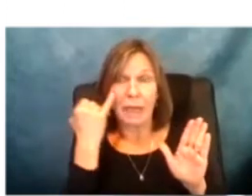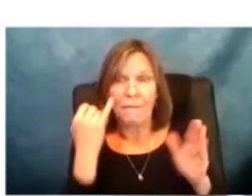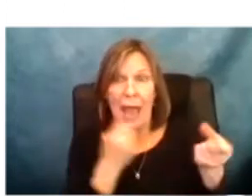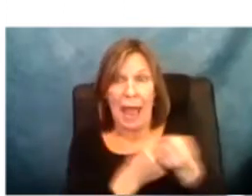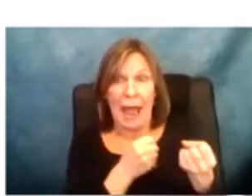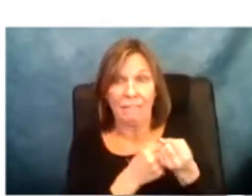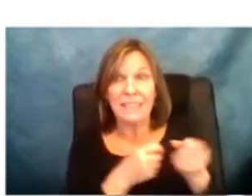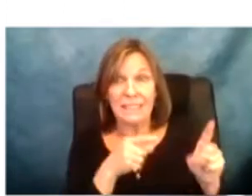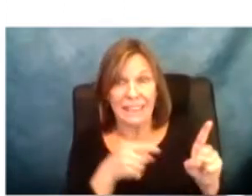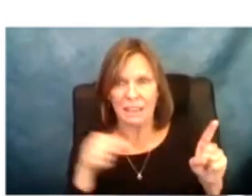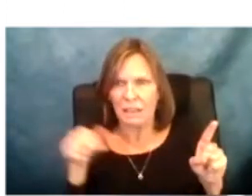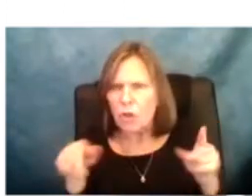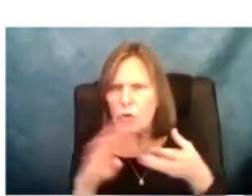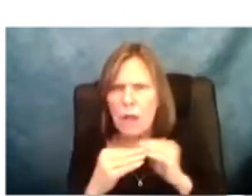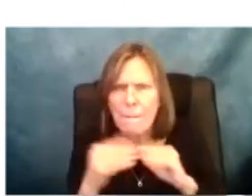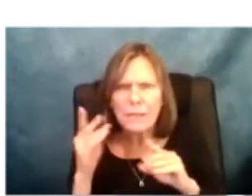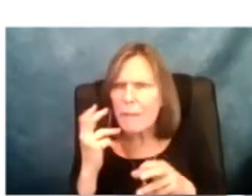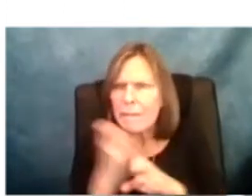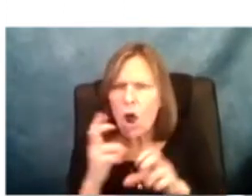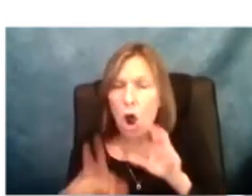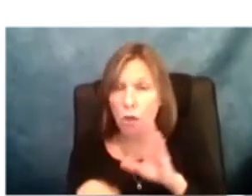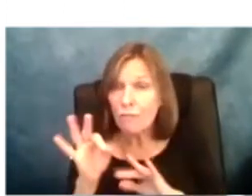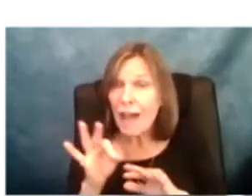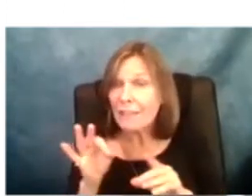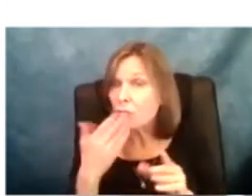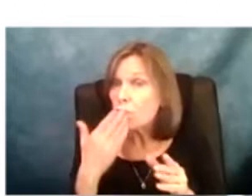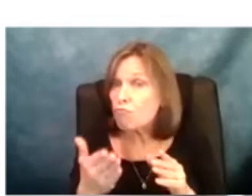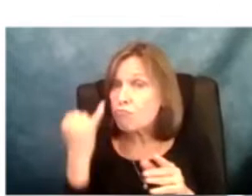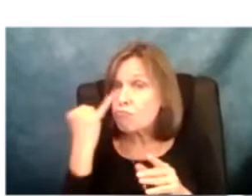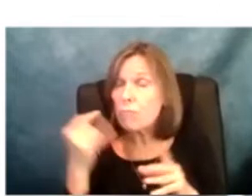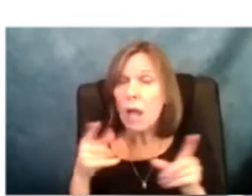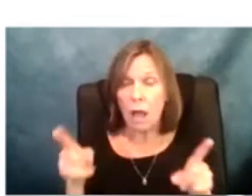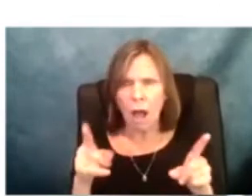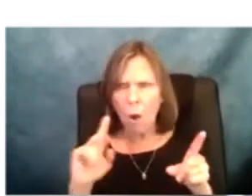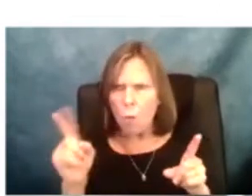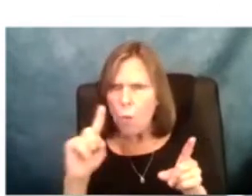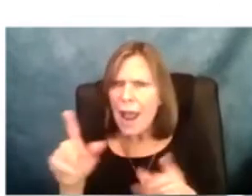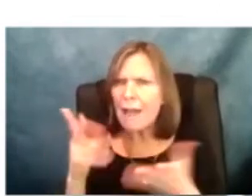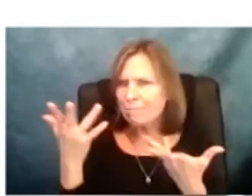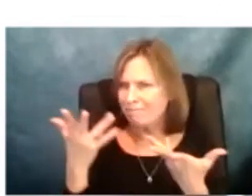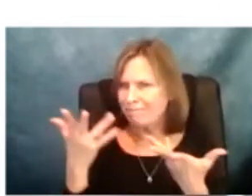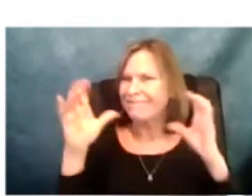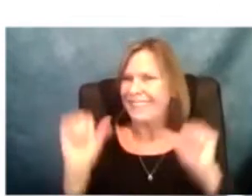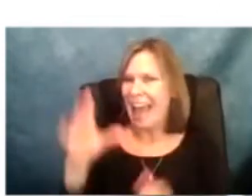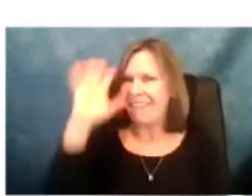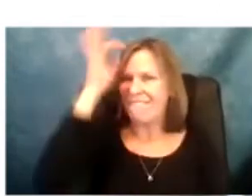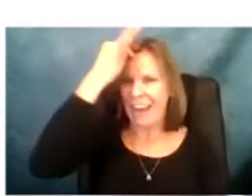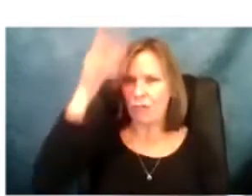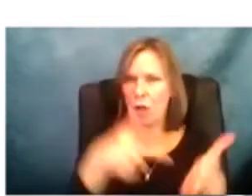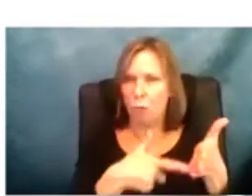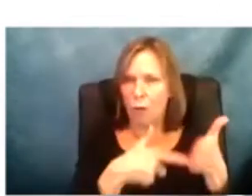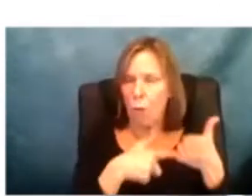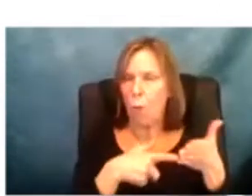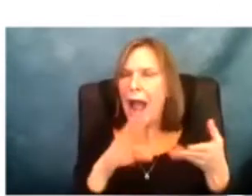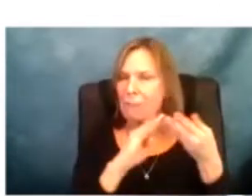find. And so that's, you know, definitely a strategy, whereas where data may be required federally or nationally to